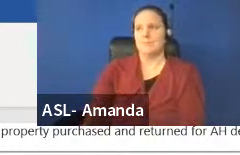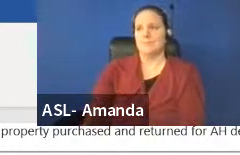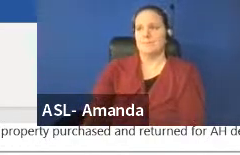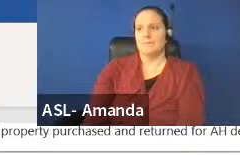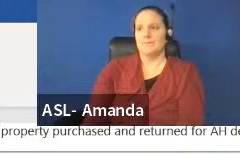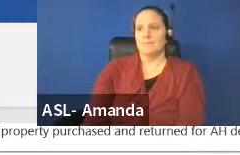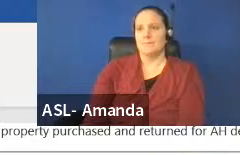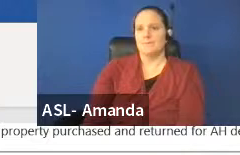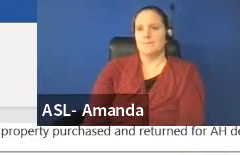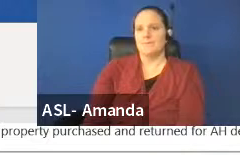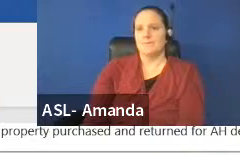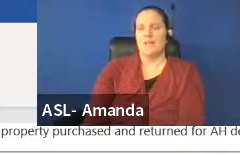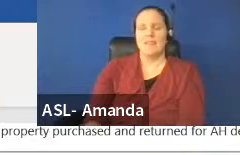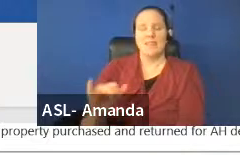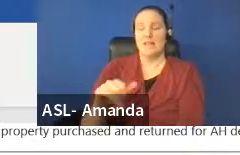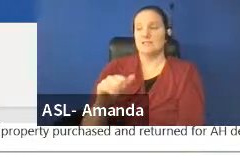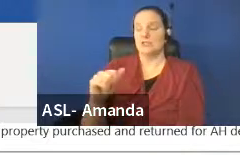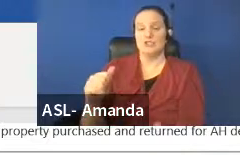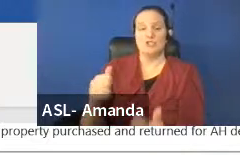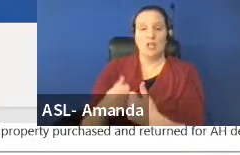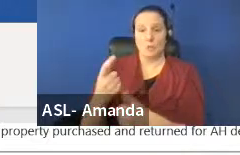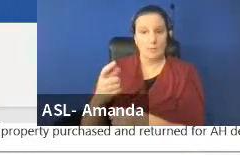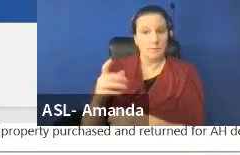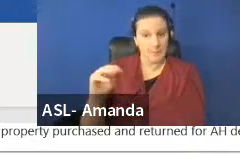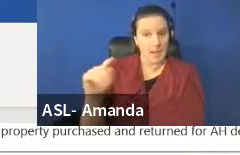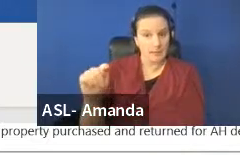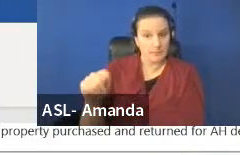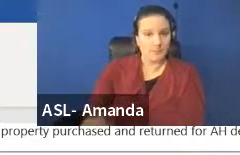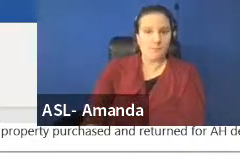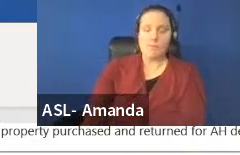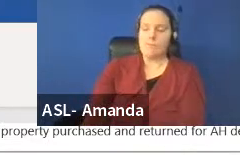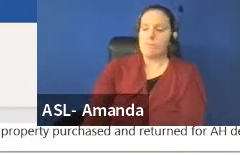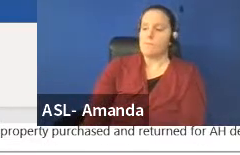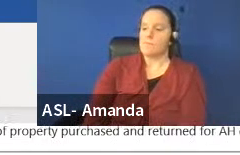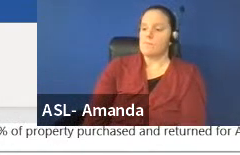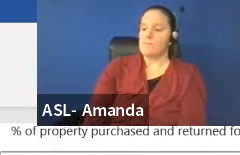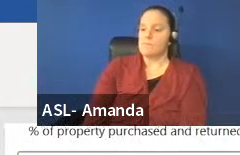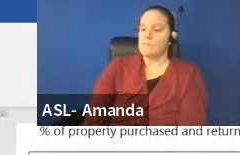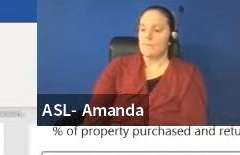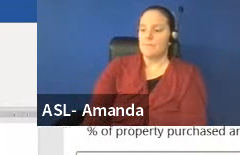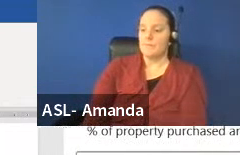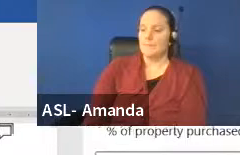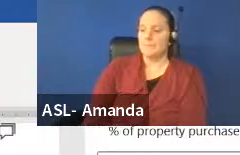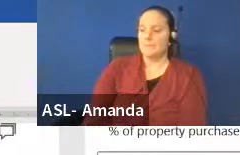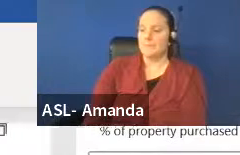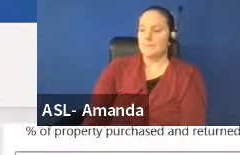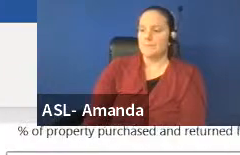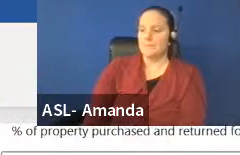It's a challenging one. Matt. Well, I also think you might think about